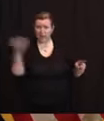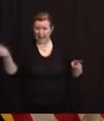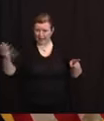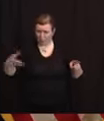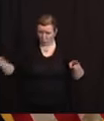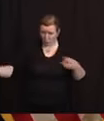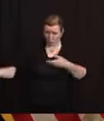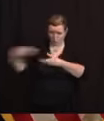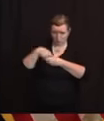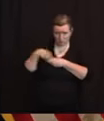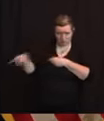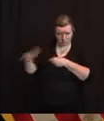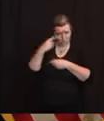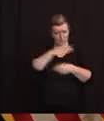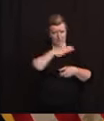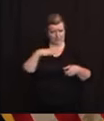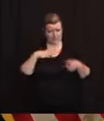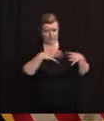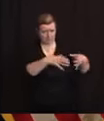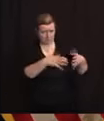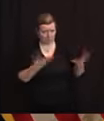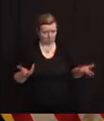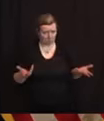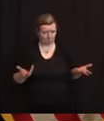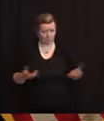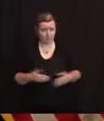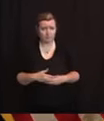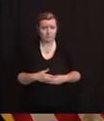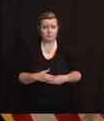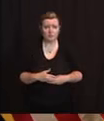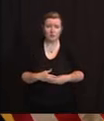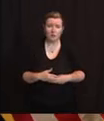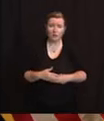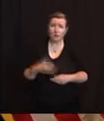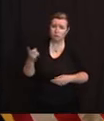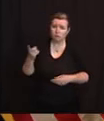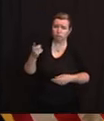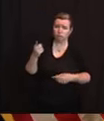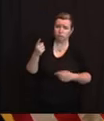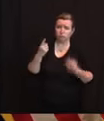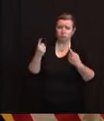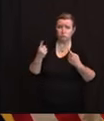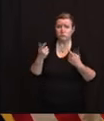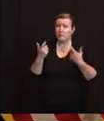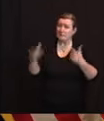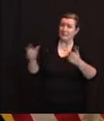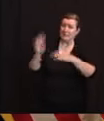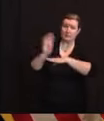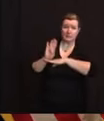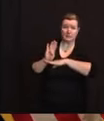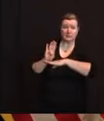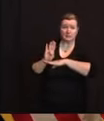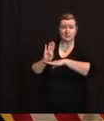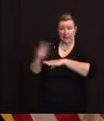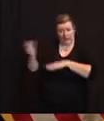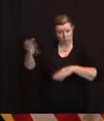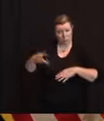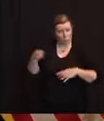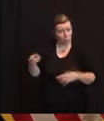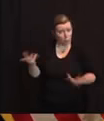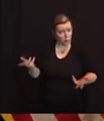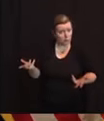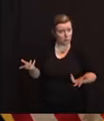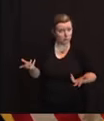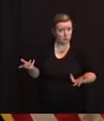you giving to the consideration of this huge industry? And then on unemployment, for the